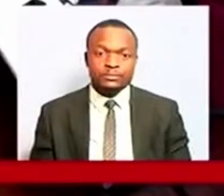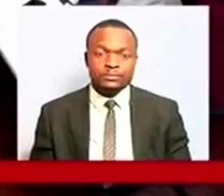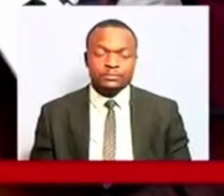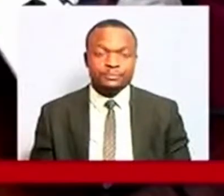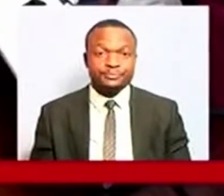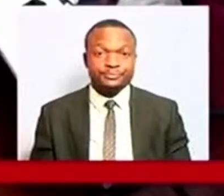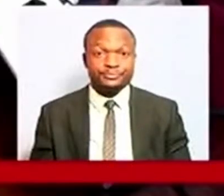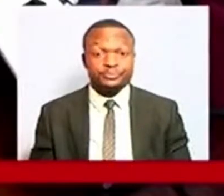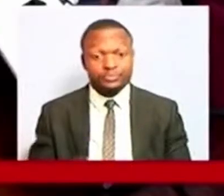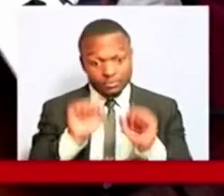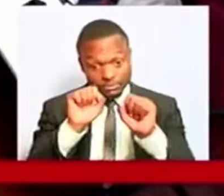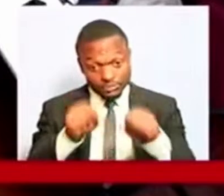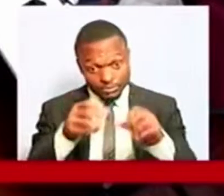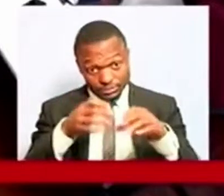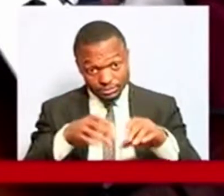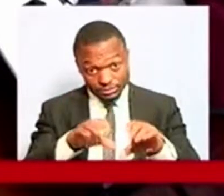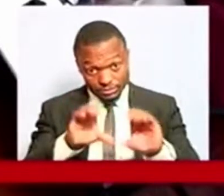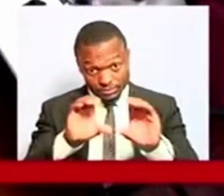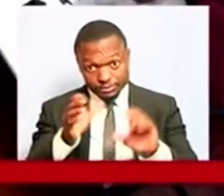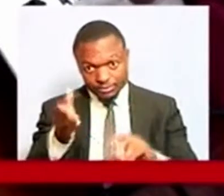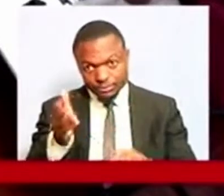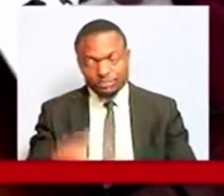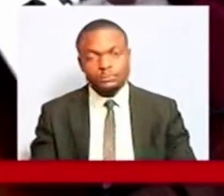You may proceed.